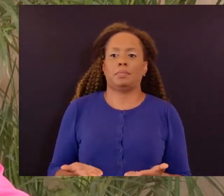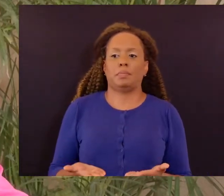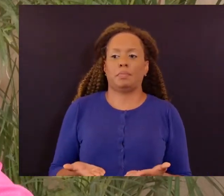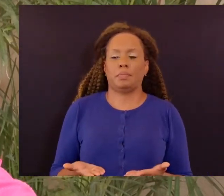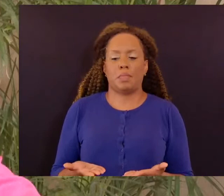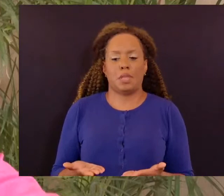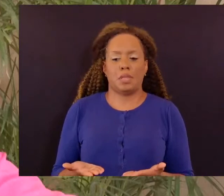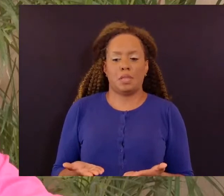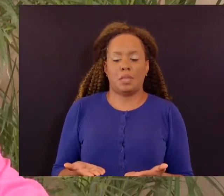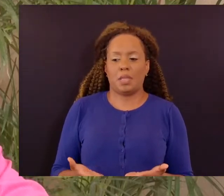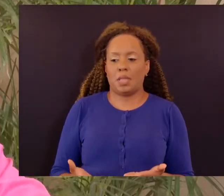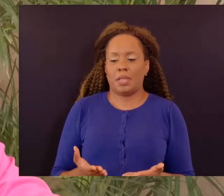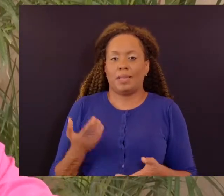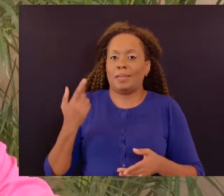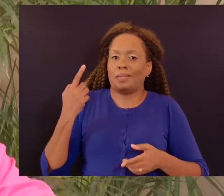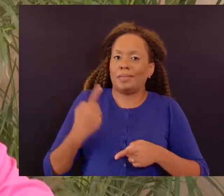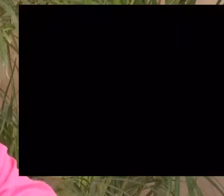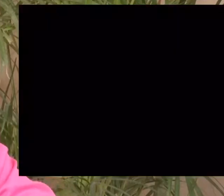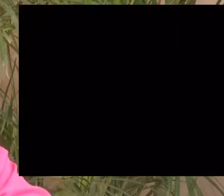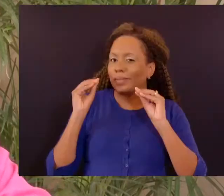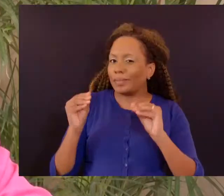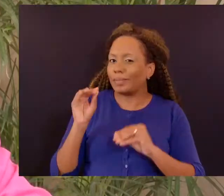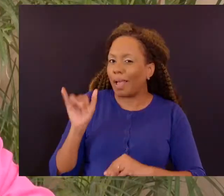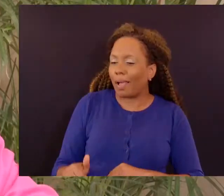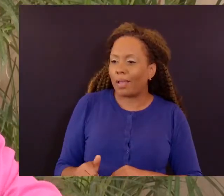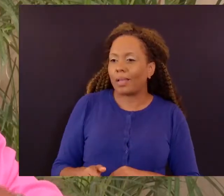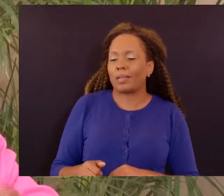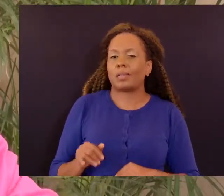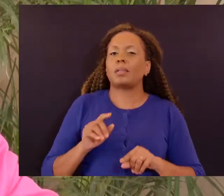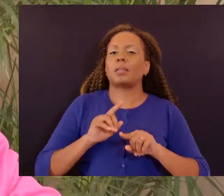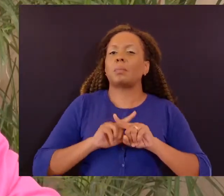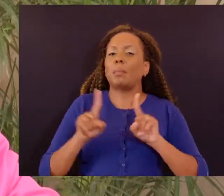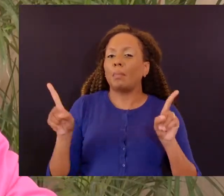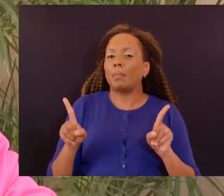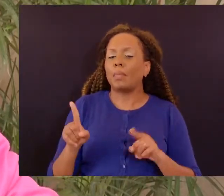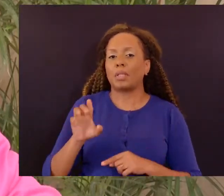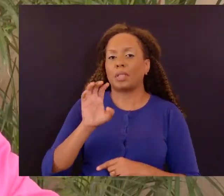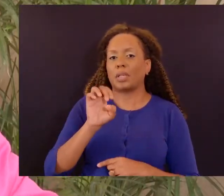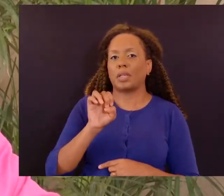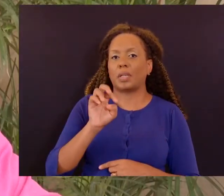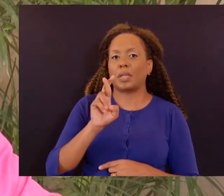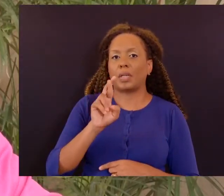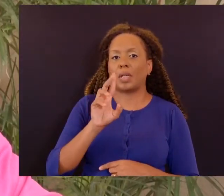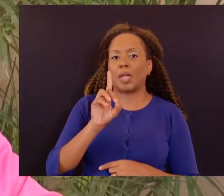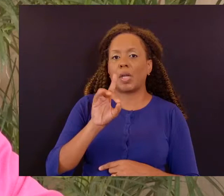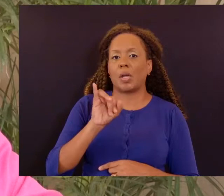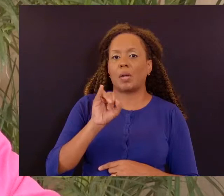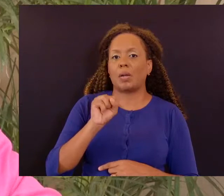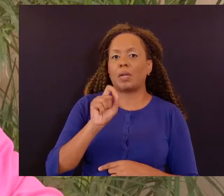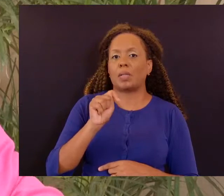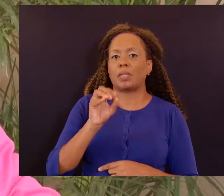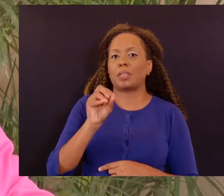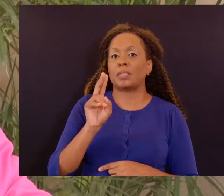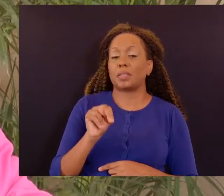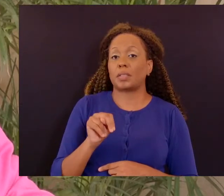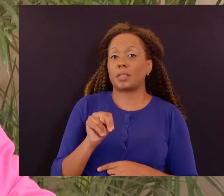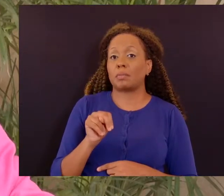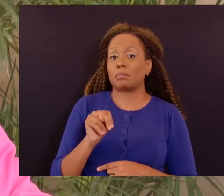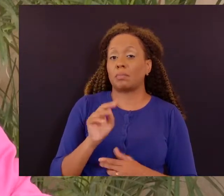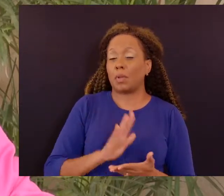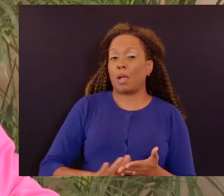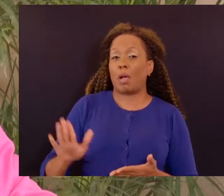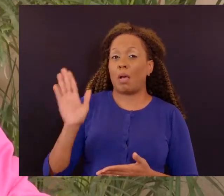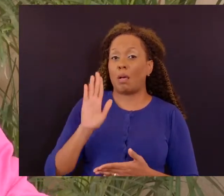is going to, while we are simultaneously introducing the programs, delivering the programs, Erdiston